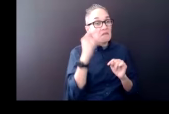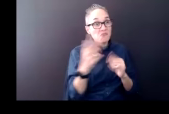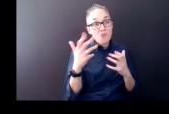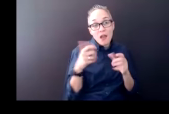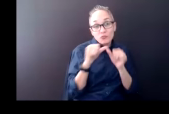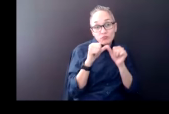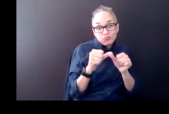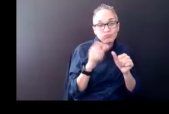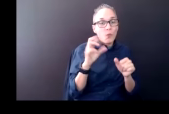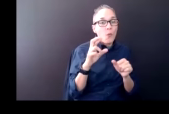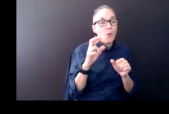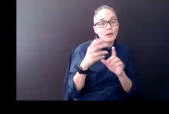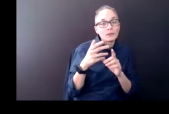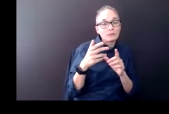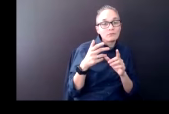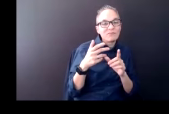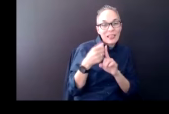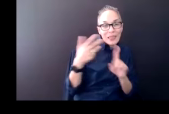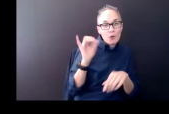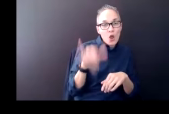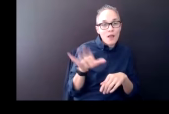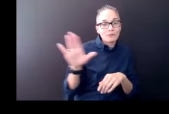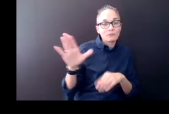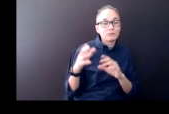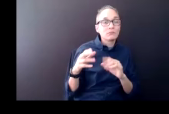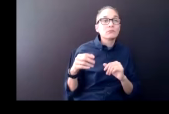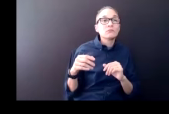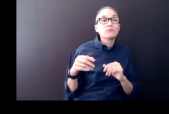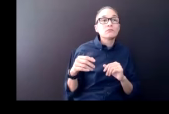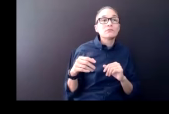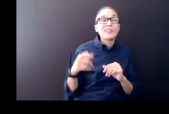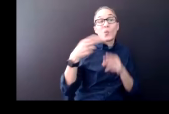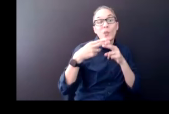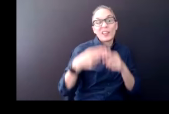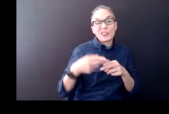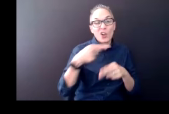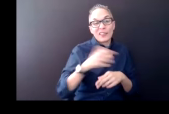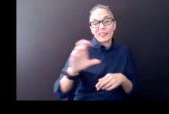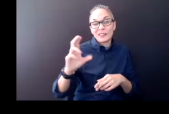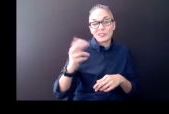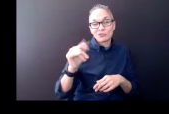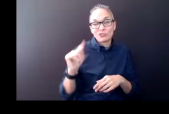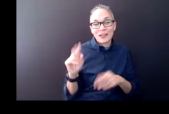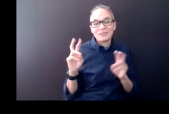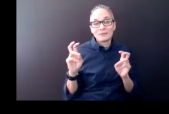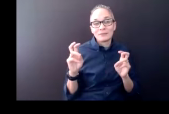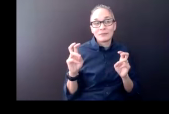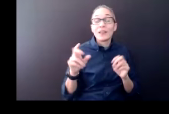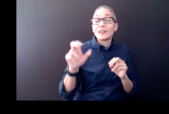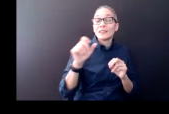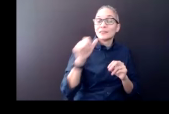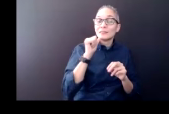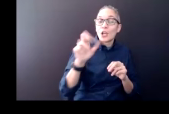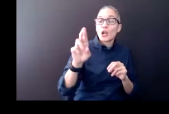or continue on, but I think there's some really good interaction. And by the way, we could almost call this chat right now, instead of